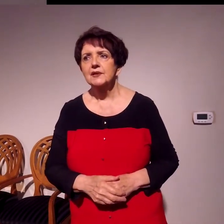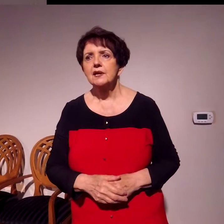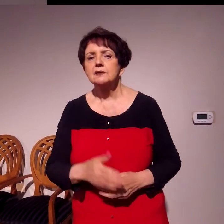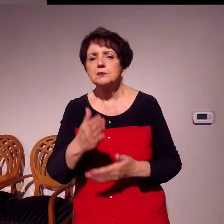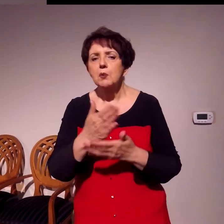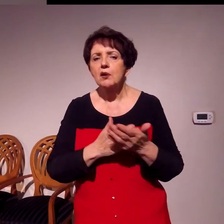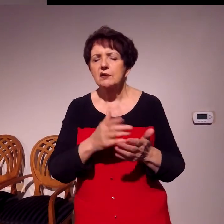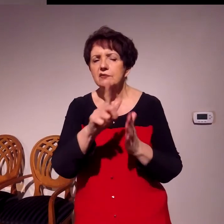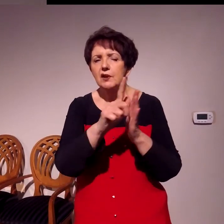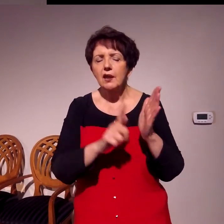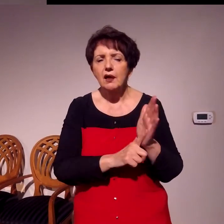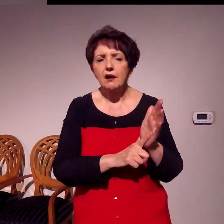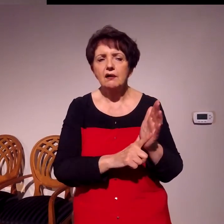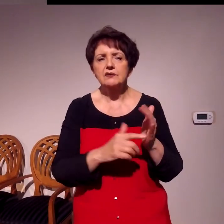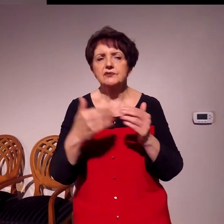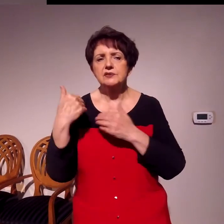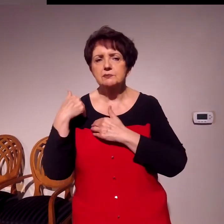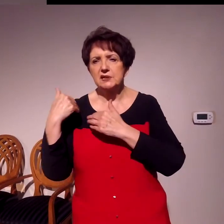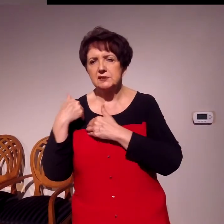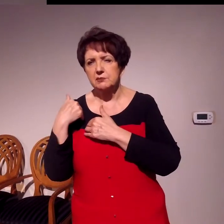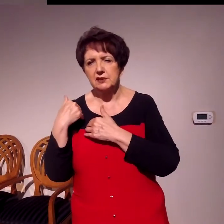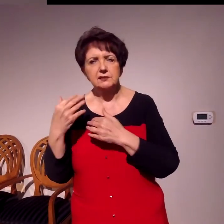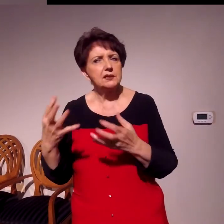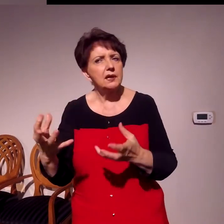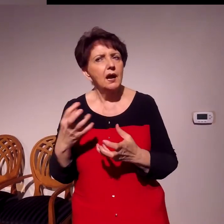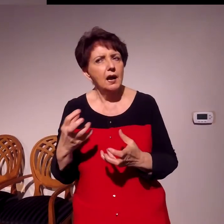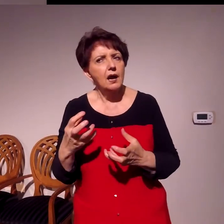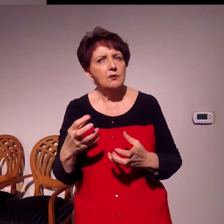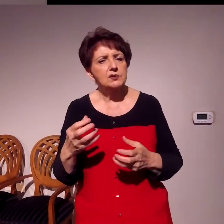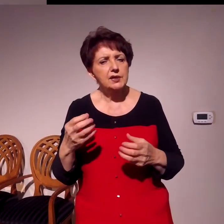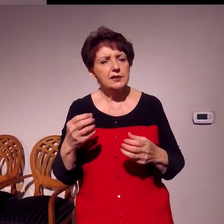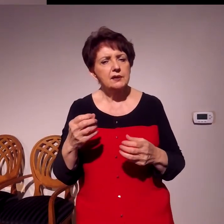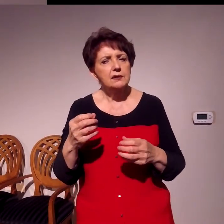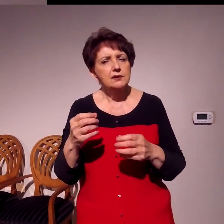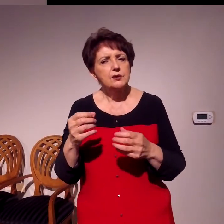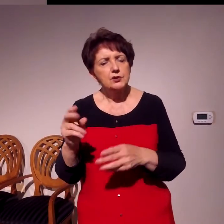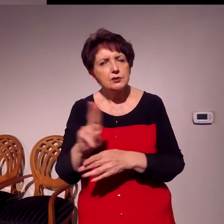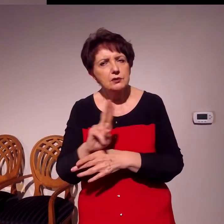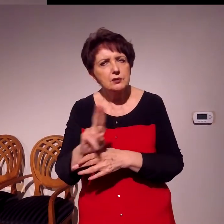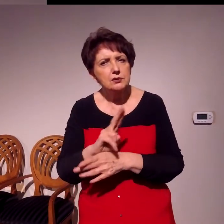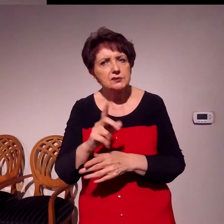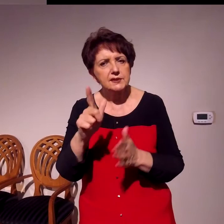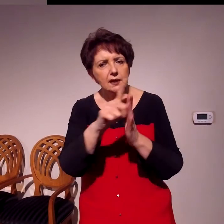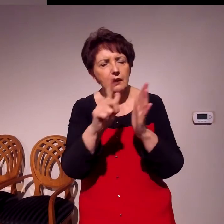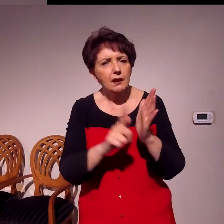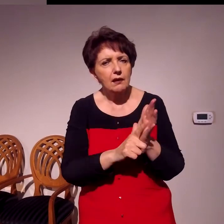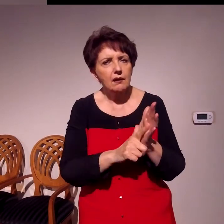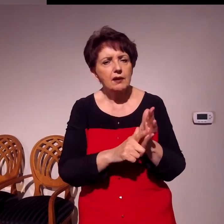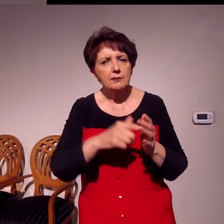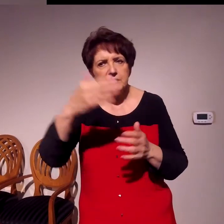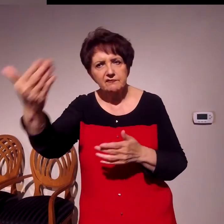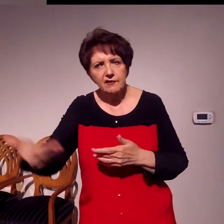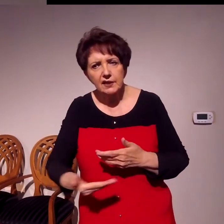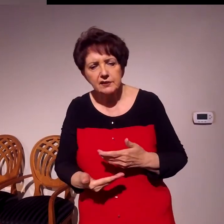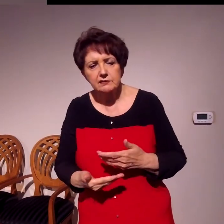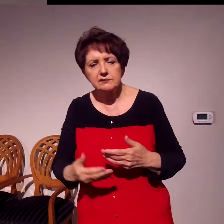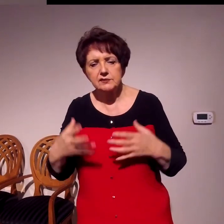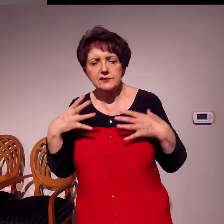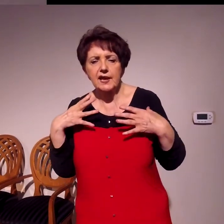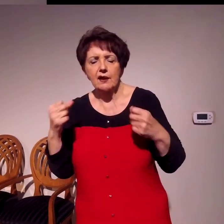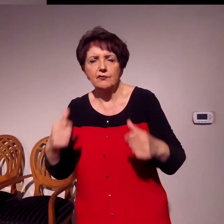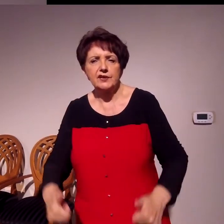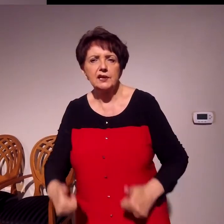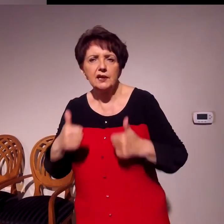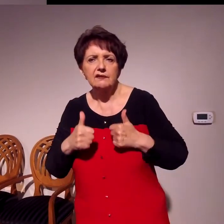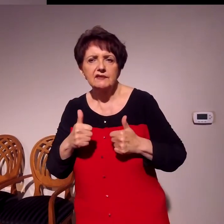in here. And so I want to exercise this law of accountability. I'm inviting you to the healthy living circle. And I